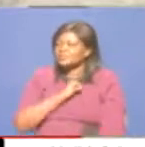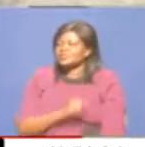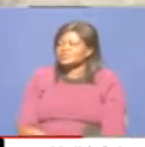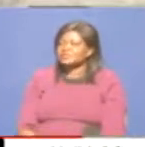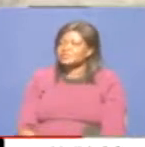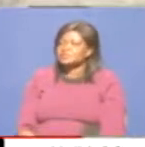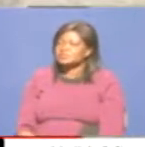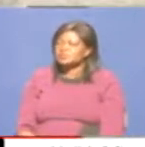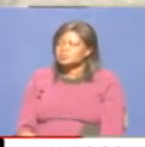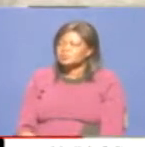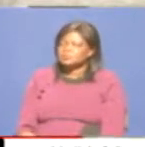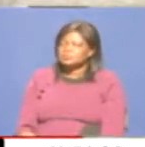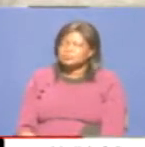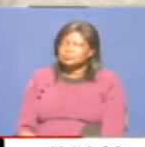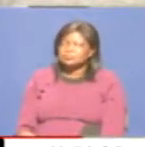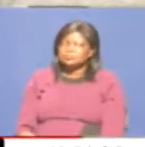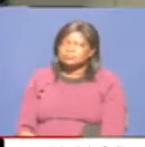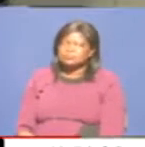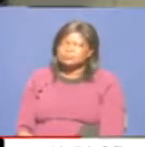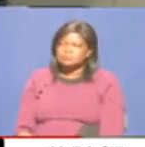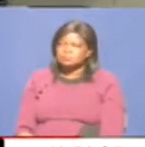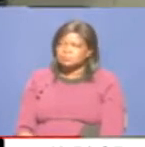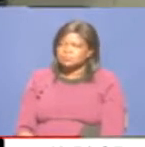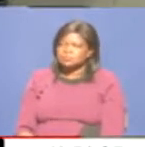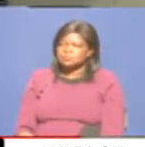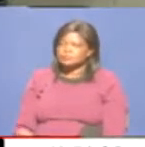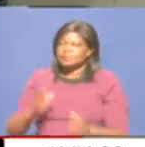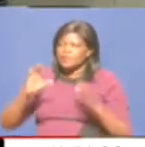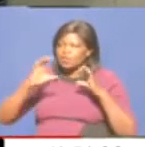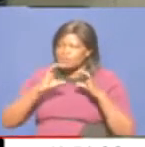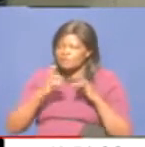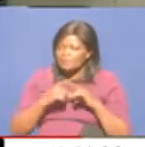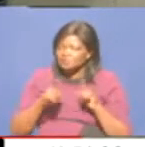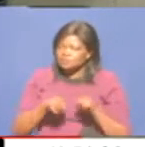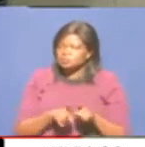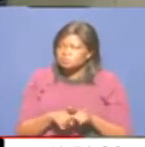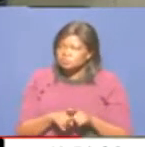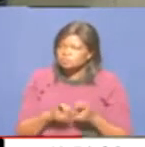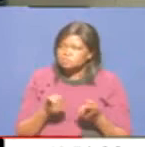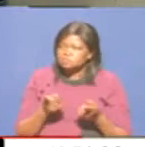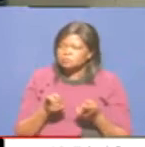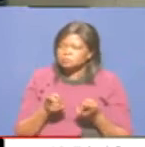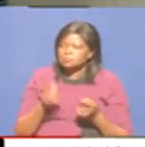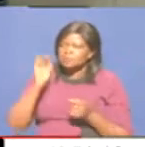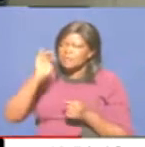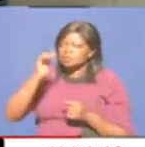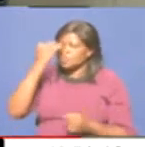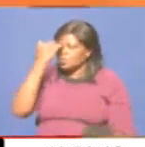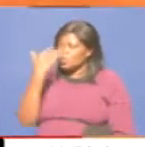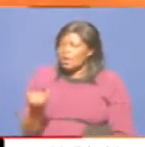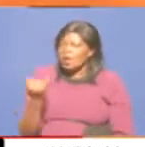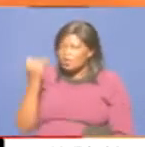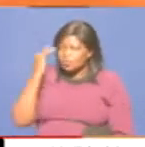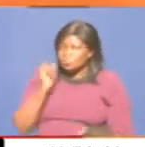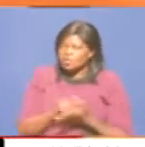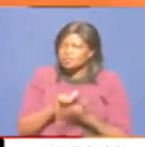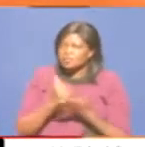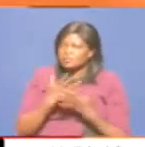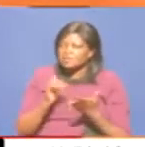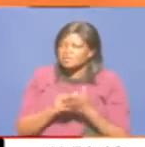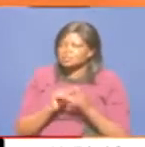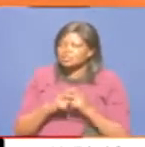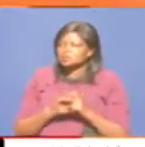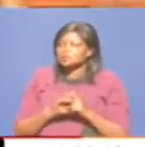indeed, that's yes. a bigger conversation, but still on the same. Yes. I'm asking this because I know this is something you started,